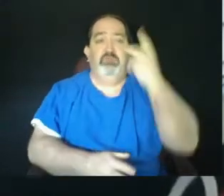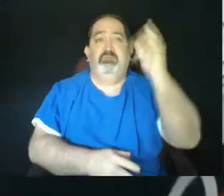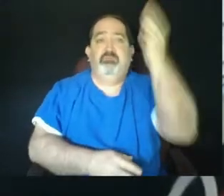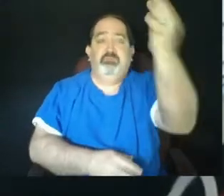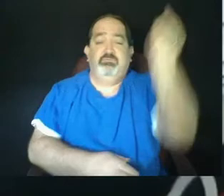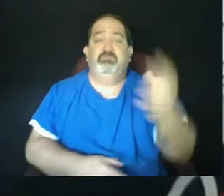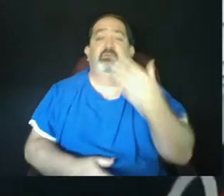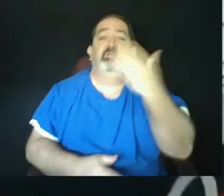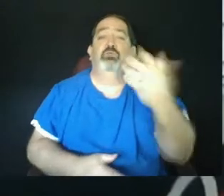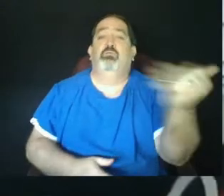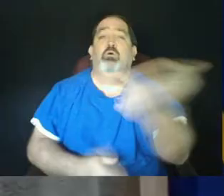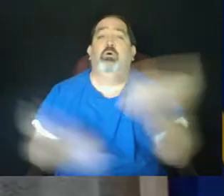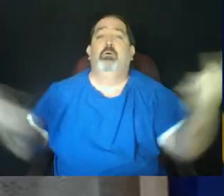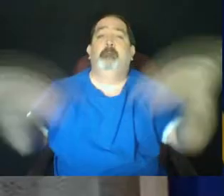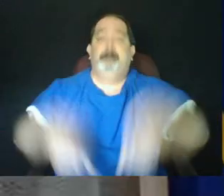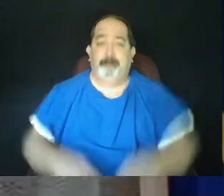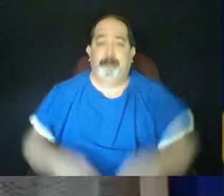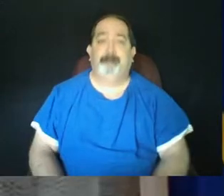you all for coming.